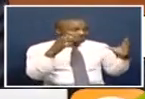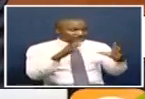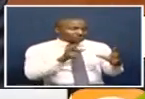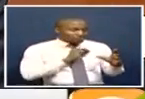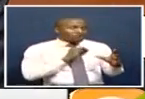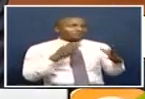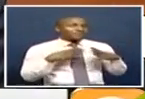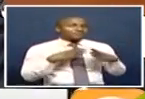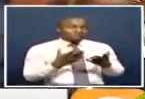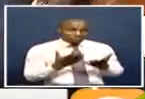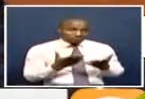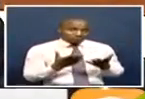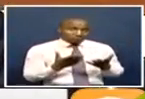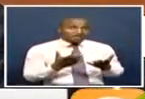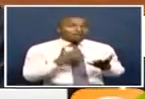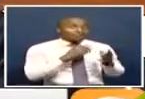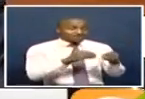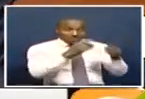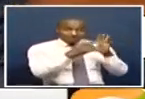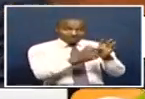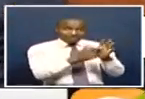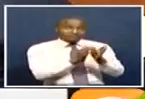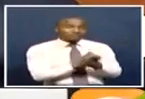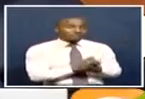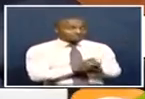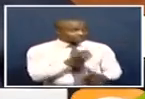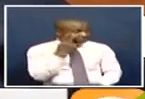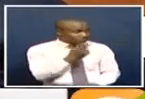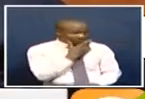their owners. Yeah. Yeah. And I will give you a good example. Go on. You see,